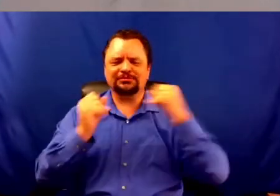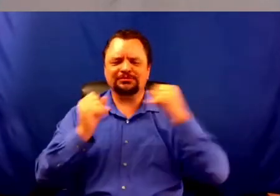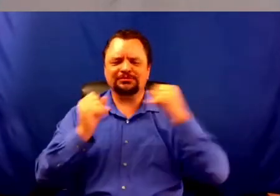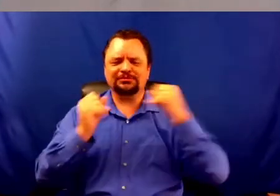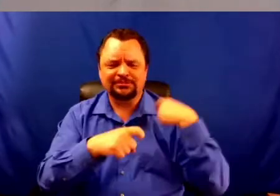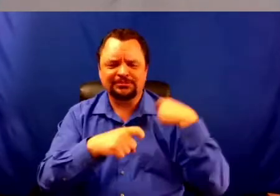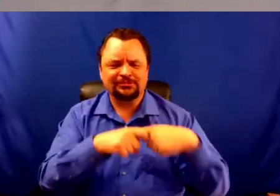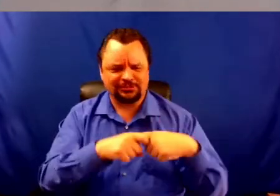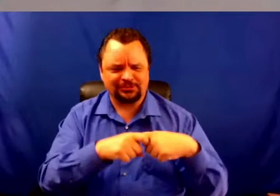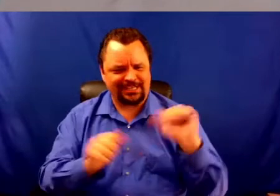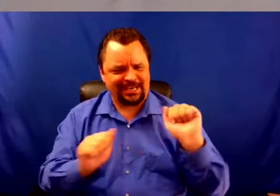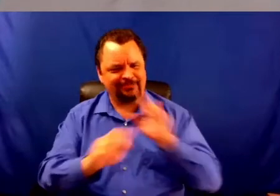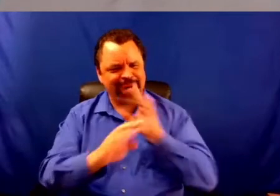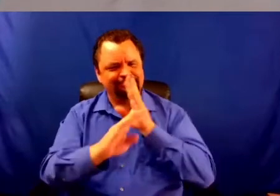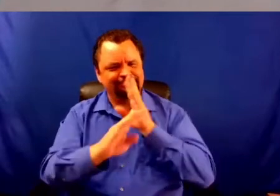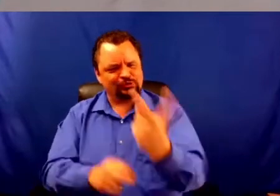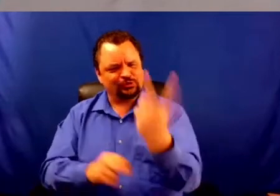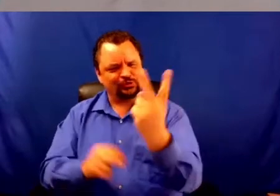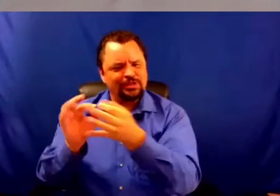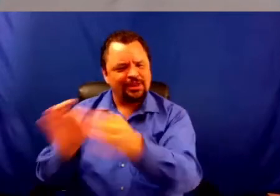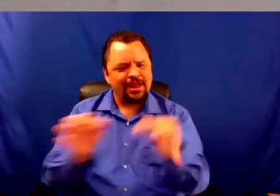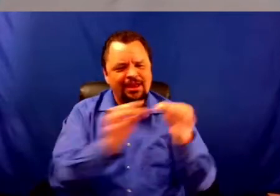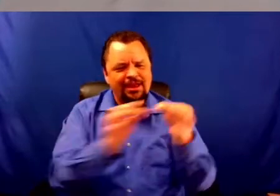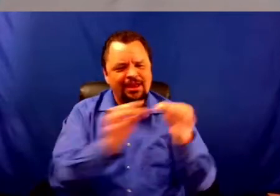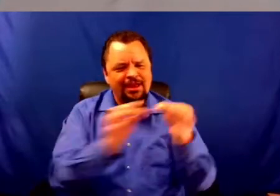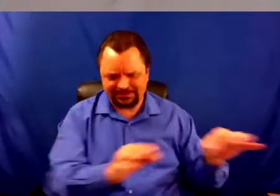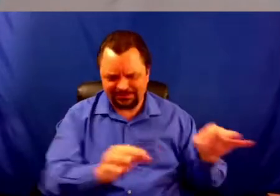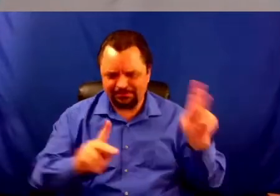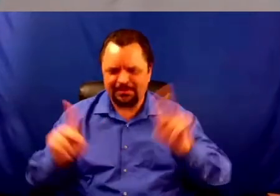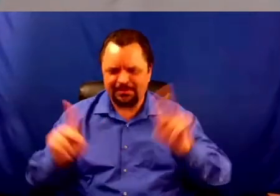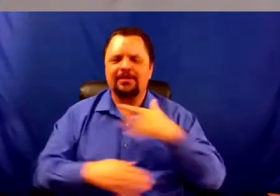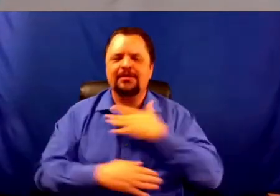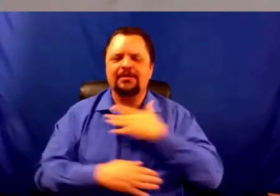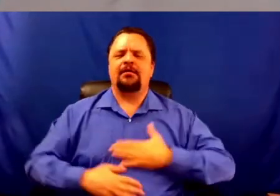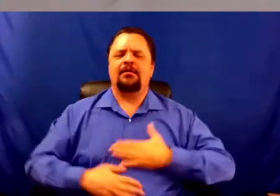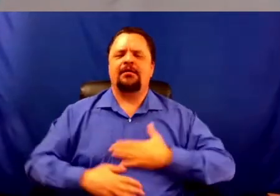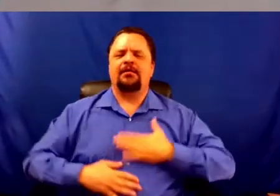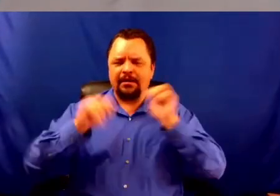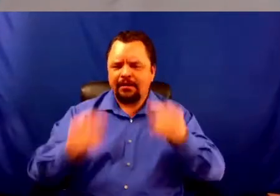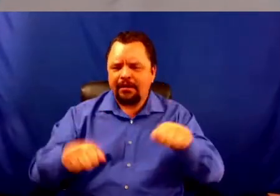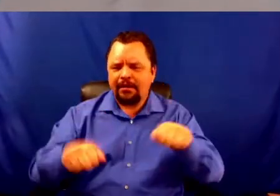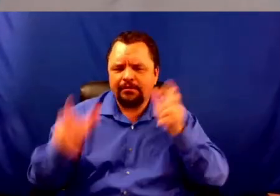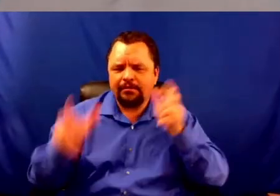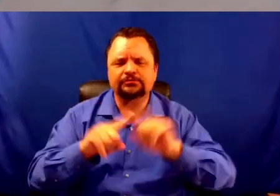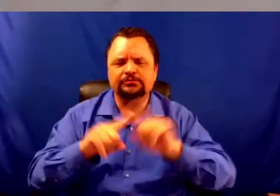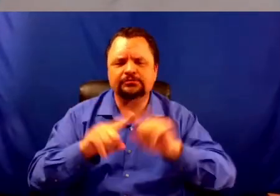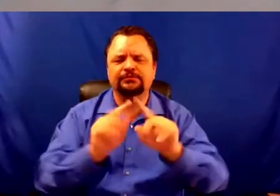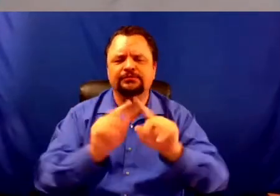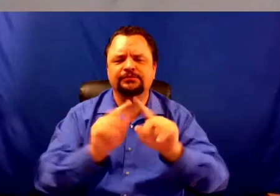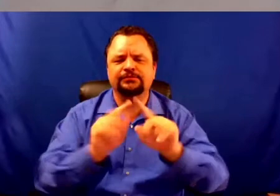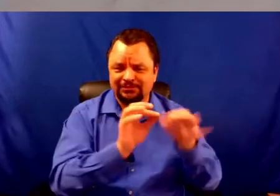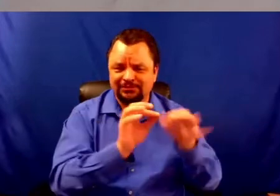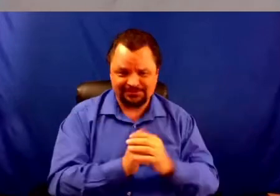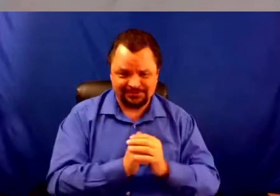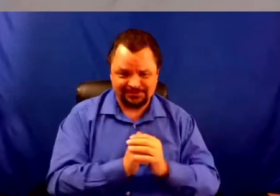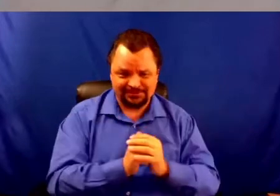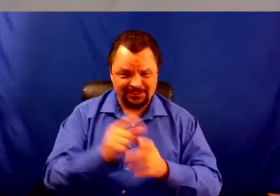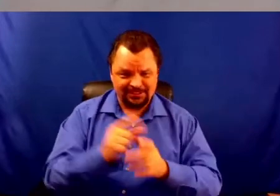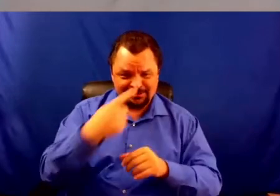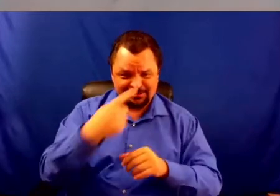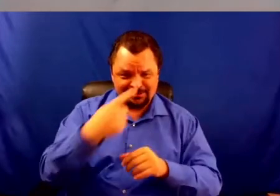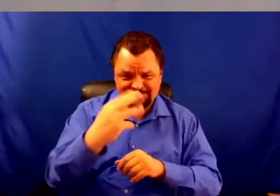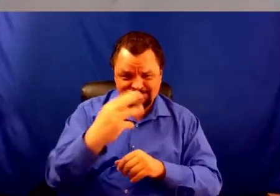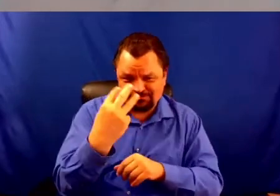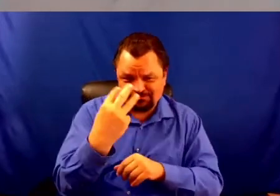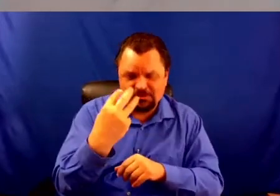one. Lisa, can you stand over there too while you're talking so I can take a photo of you? Oh, sure, I love taking pictures.